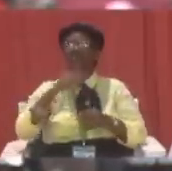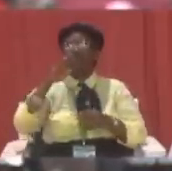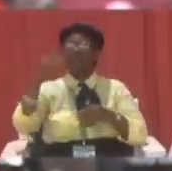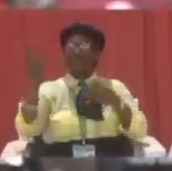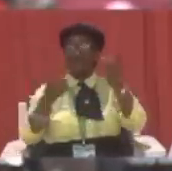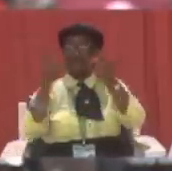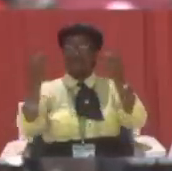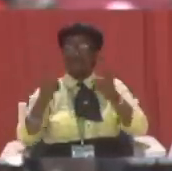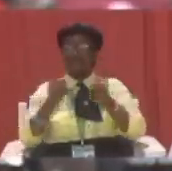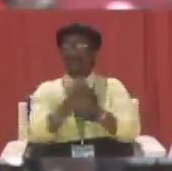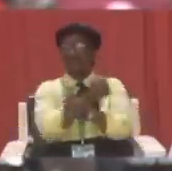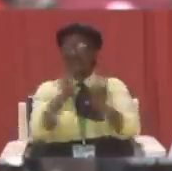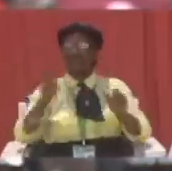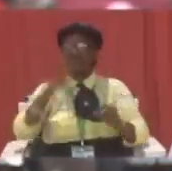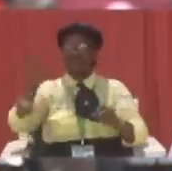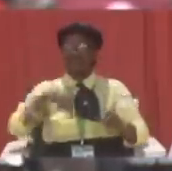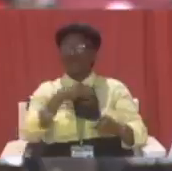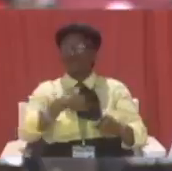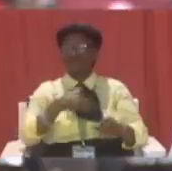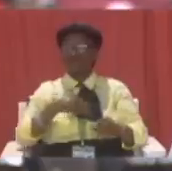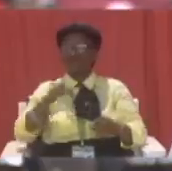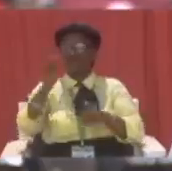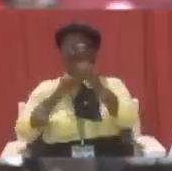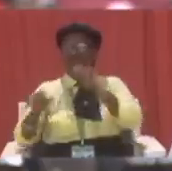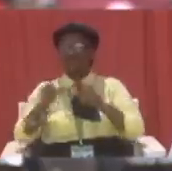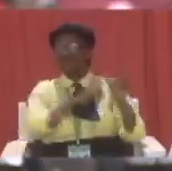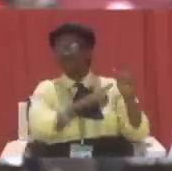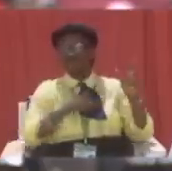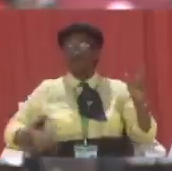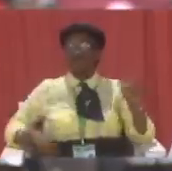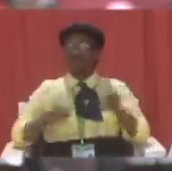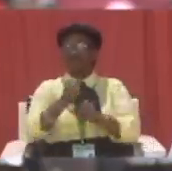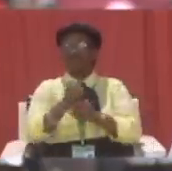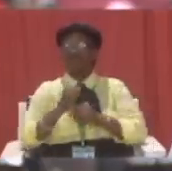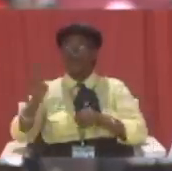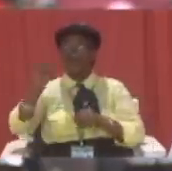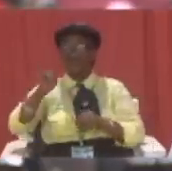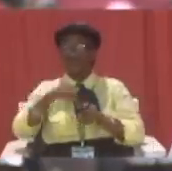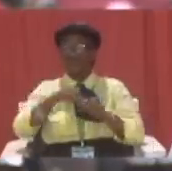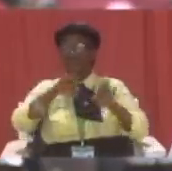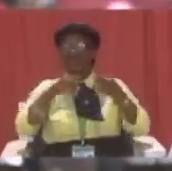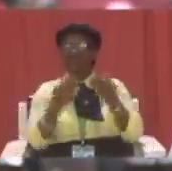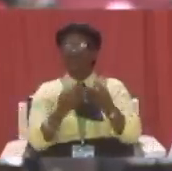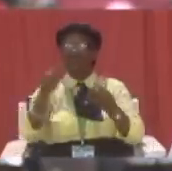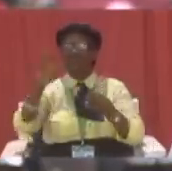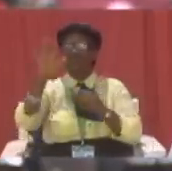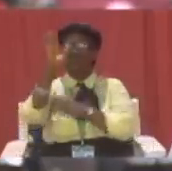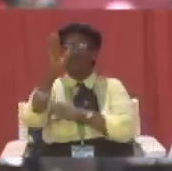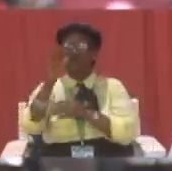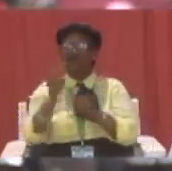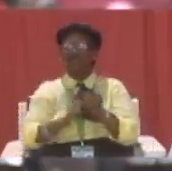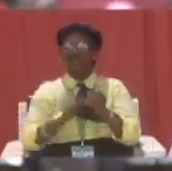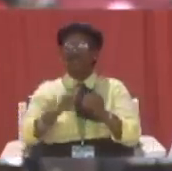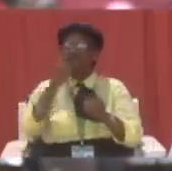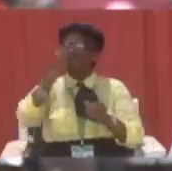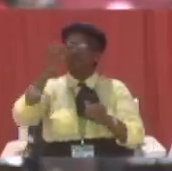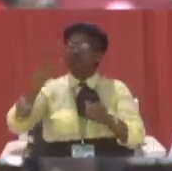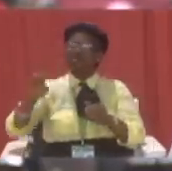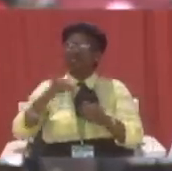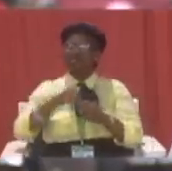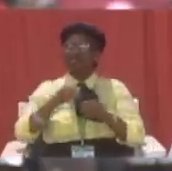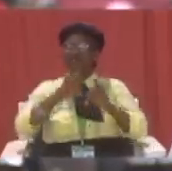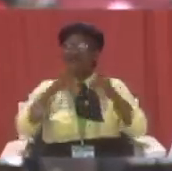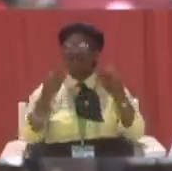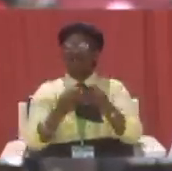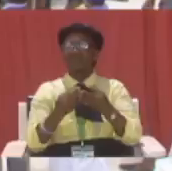O Lord, and receive them into the family of God. Every curse in their family, Lord,